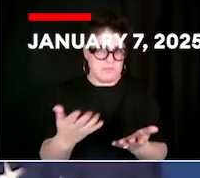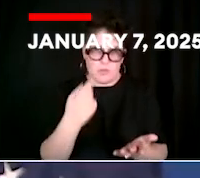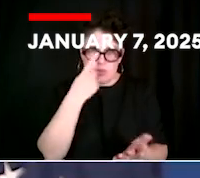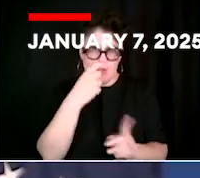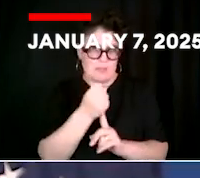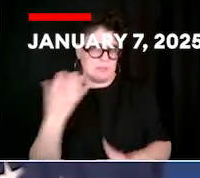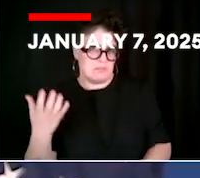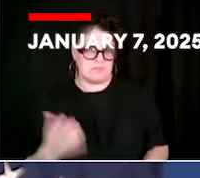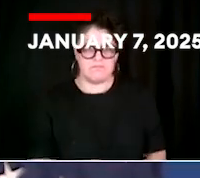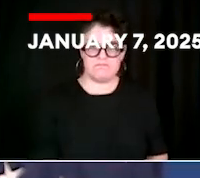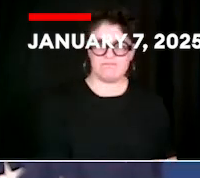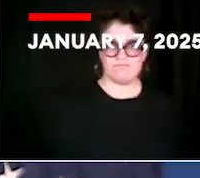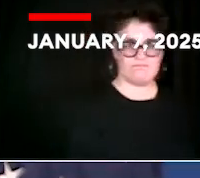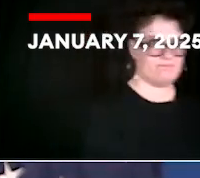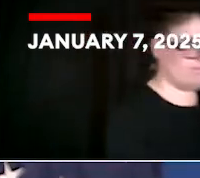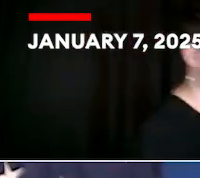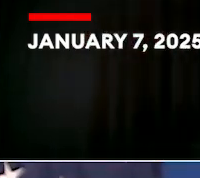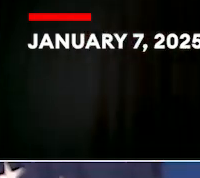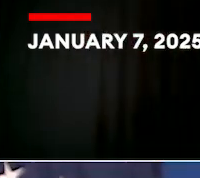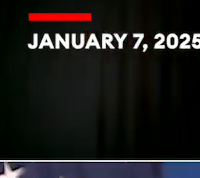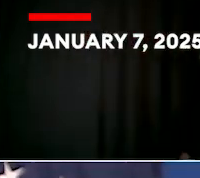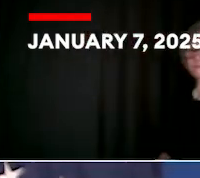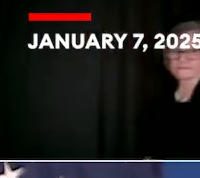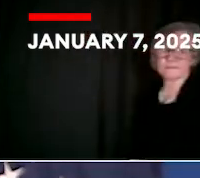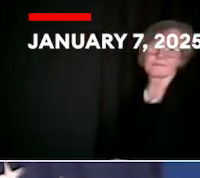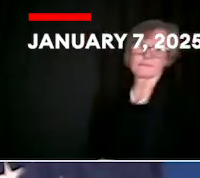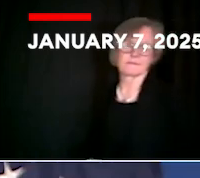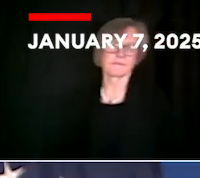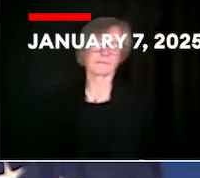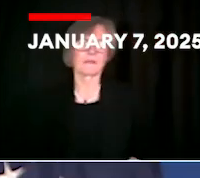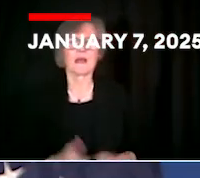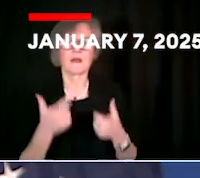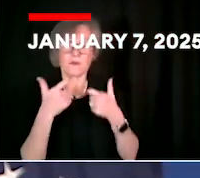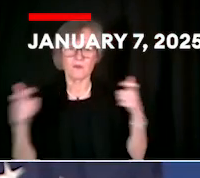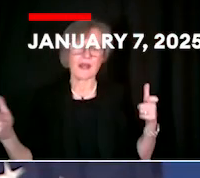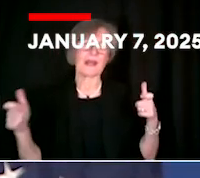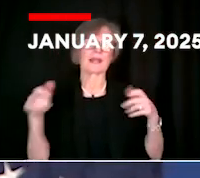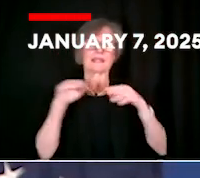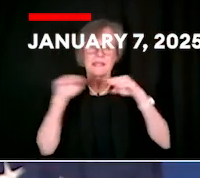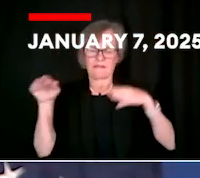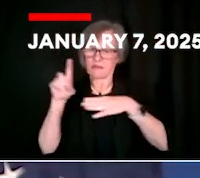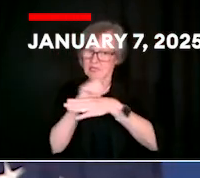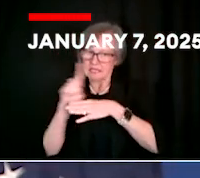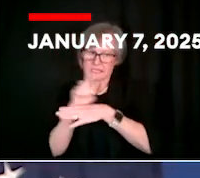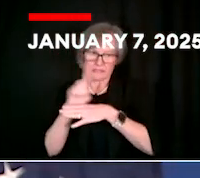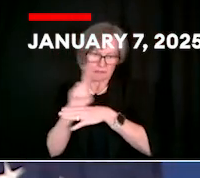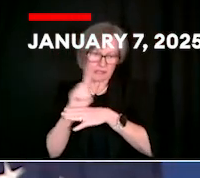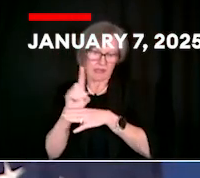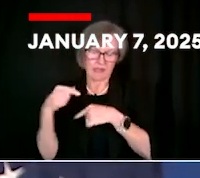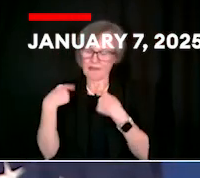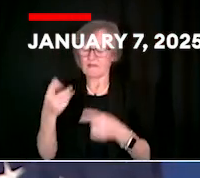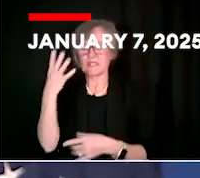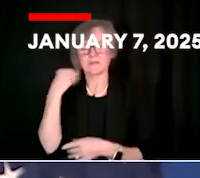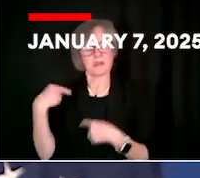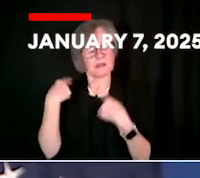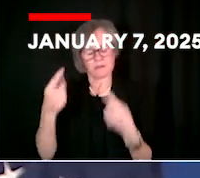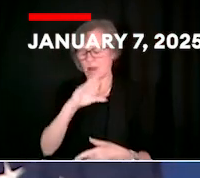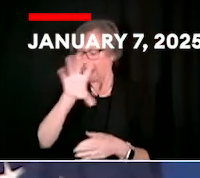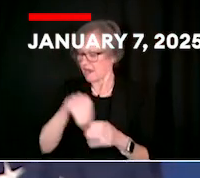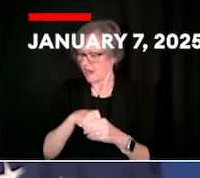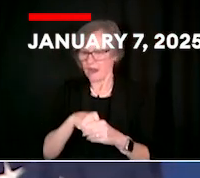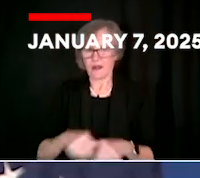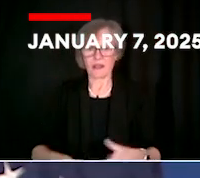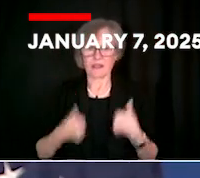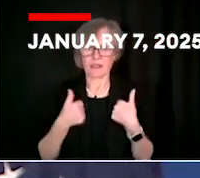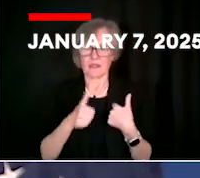Alex Spiro. The greatest level of discipline that I've ever experienced in my entire life is not to